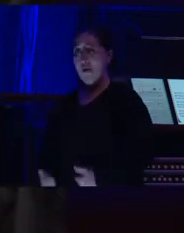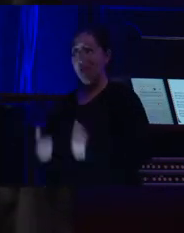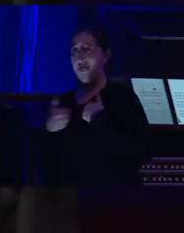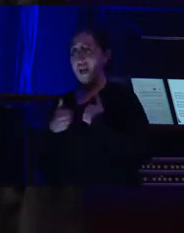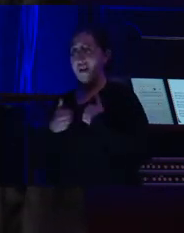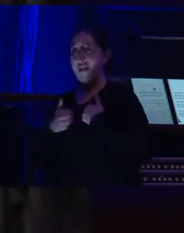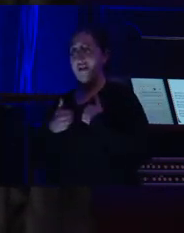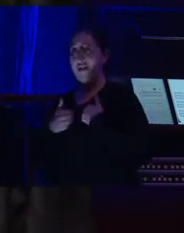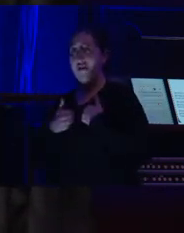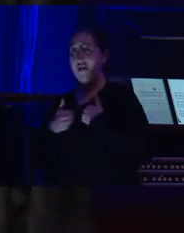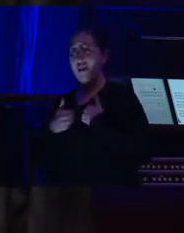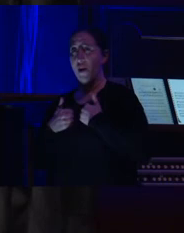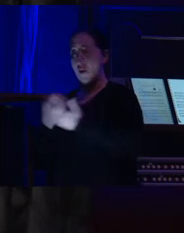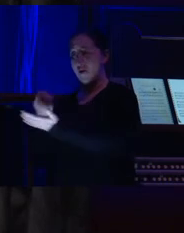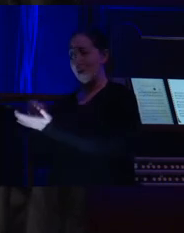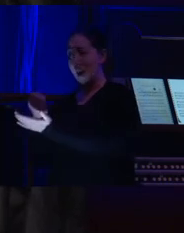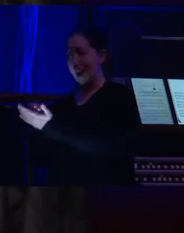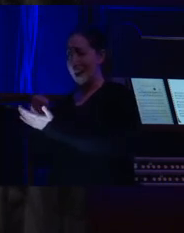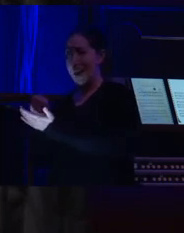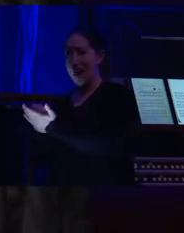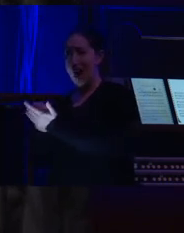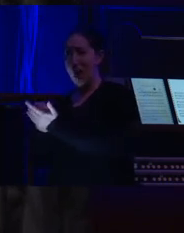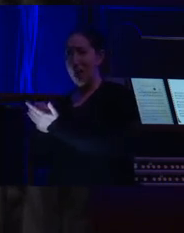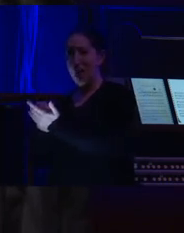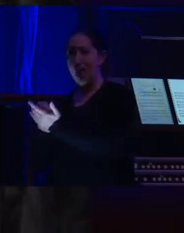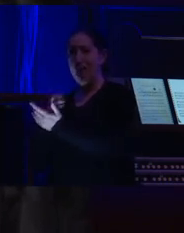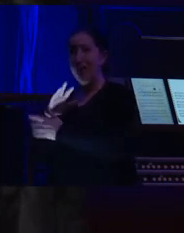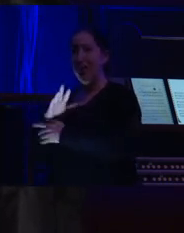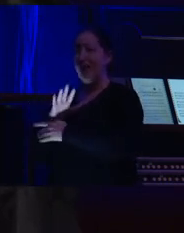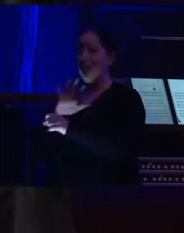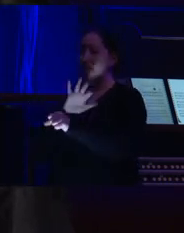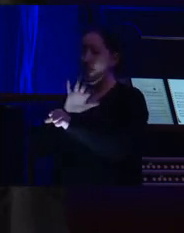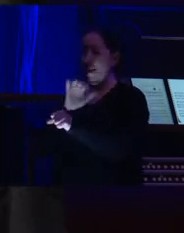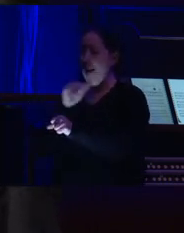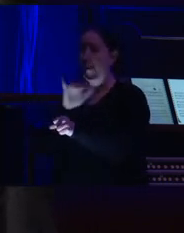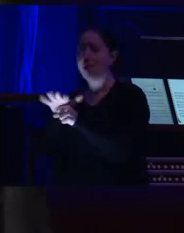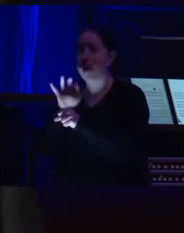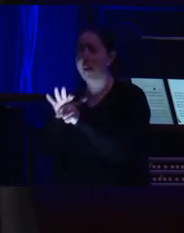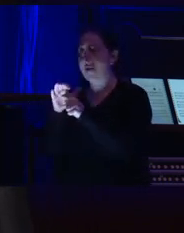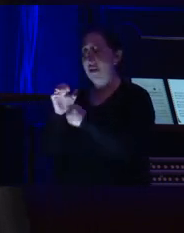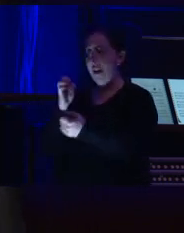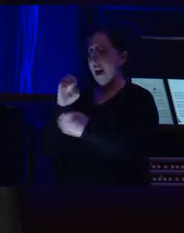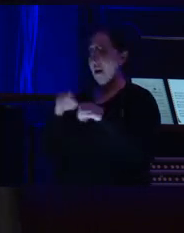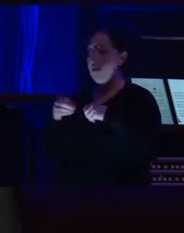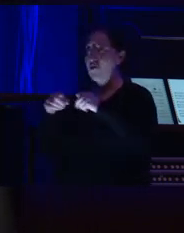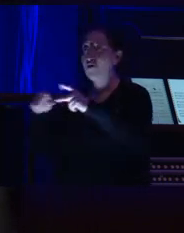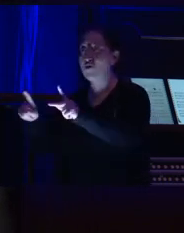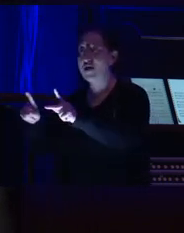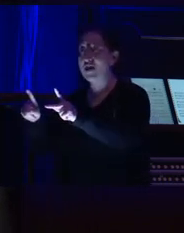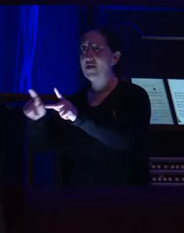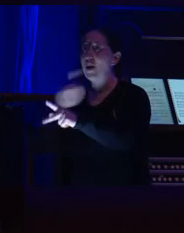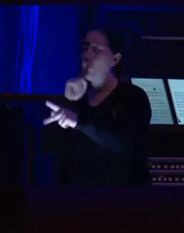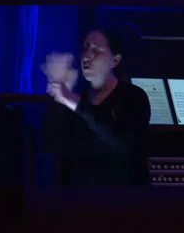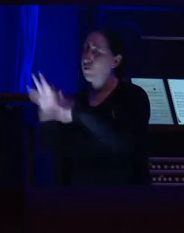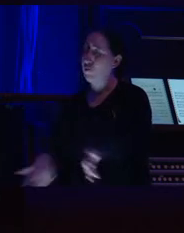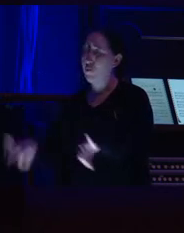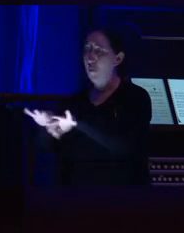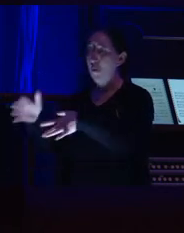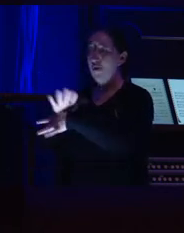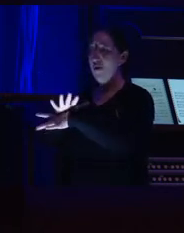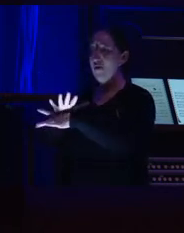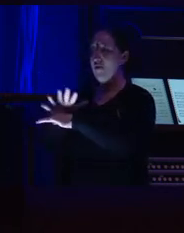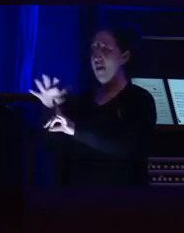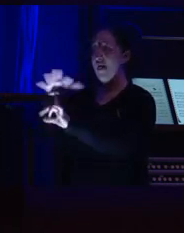stifle economic well-being. Attacks on our democracy and a lack of economic opportunity and the existential crisis of climate